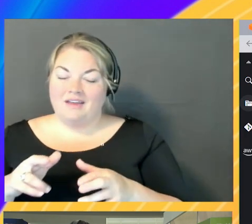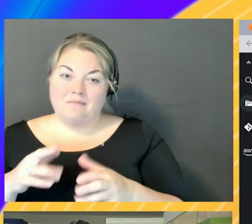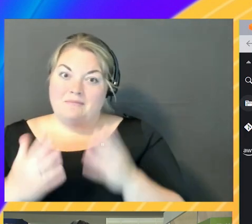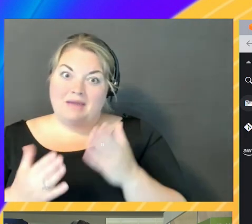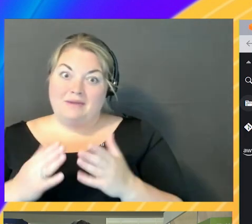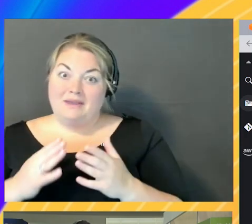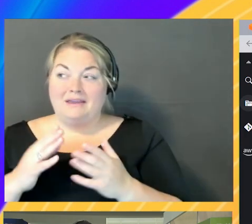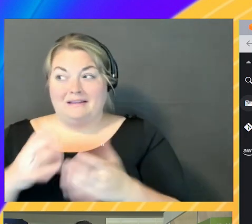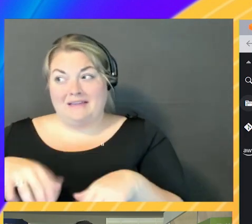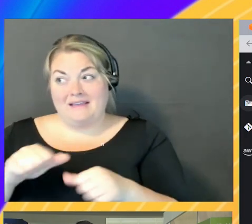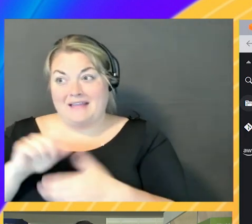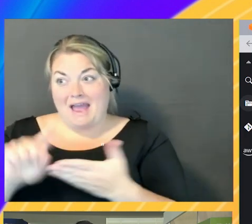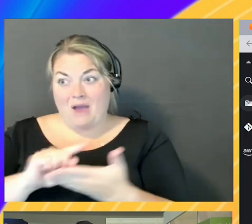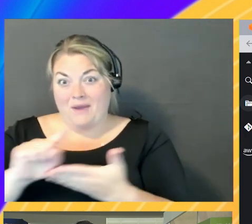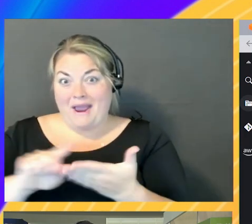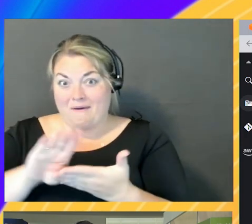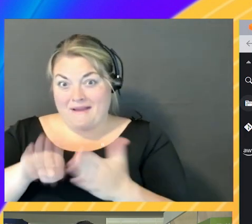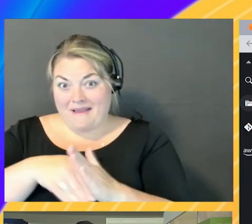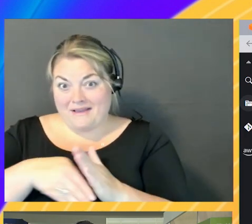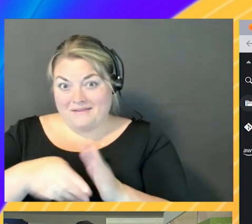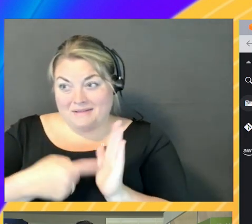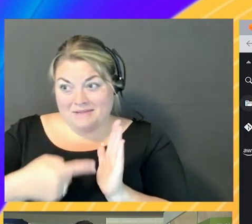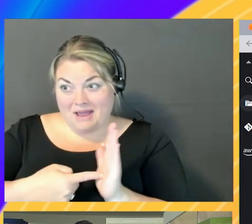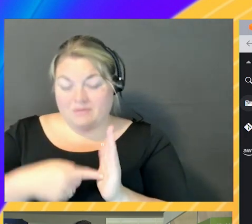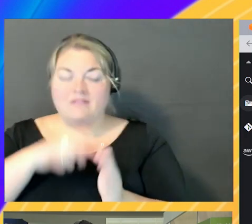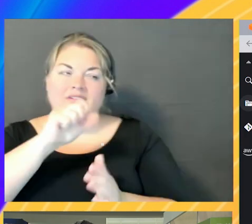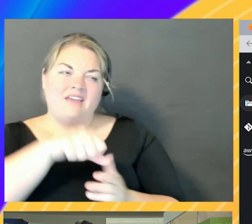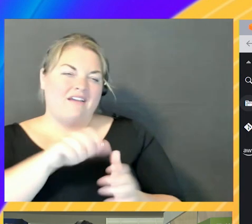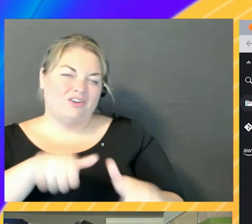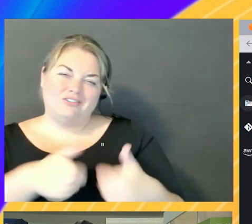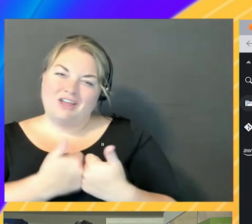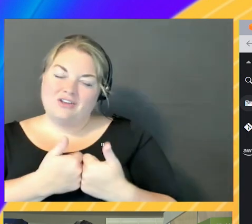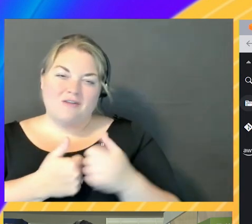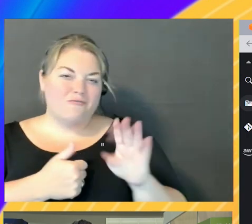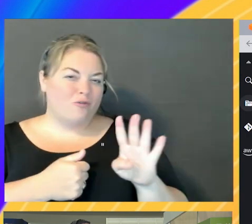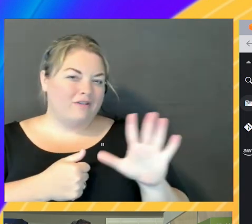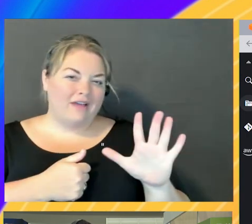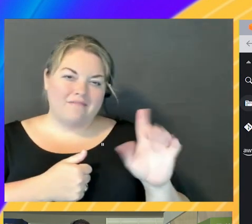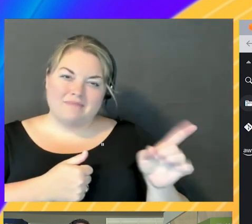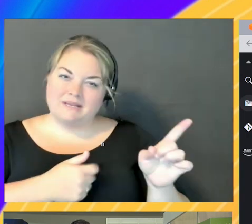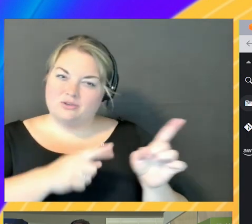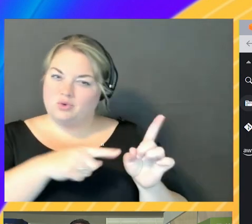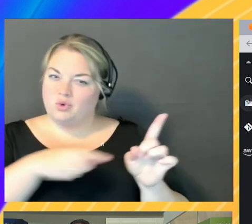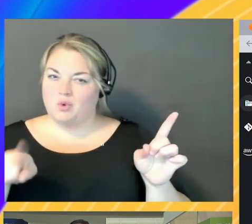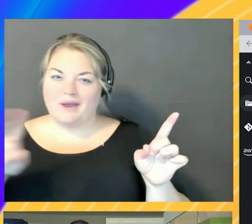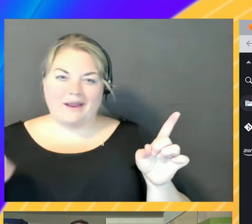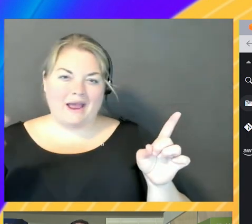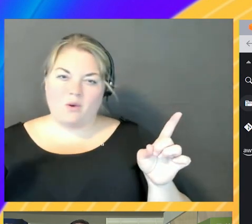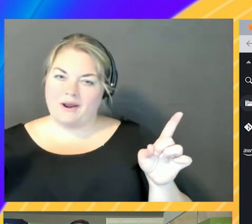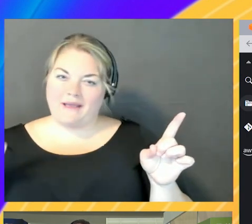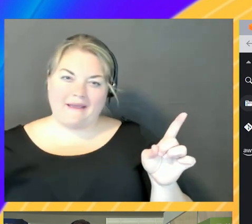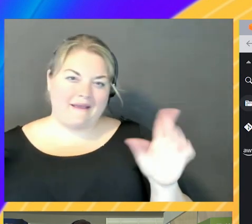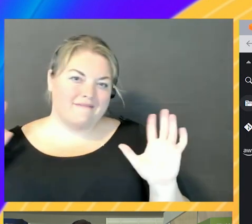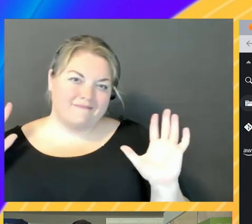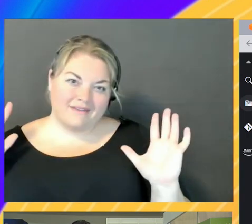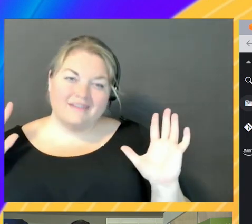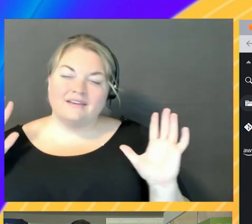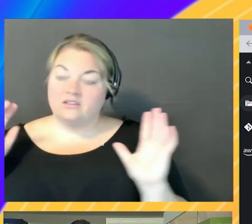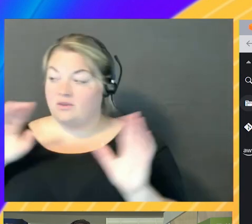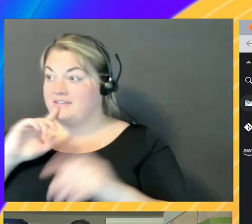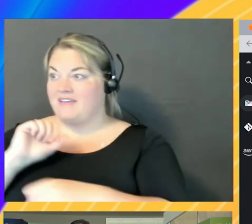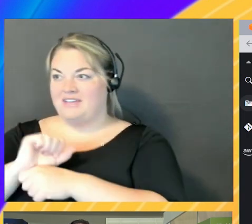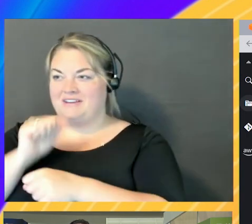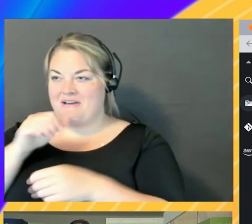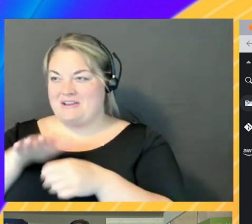Yeah, each challenge usually takes anywhere between, I would say, 45 minutes and an hour and a half. Yeah, so definitely not enough time for us to do it within